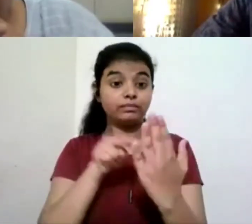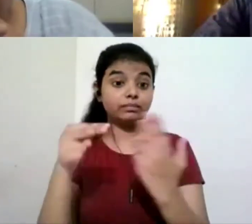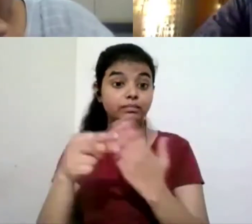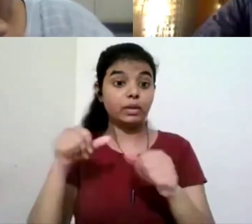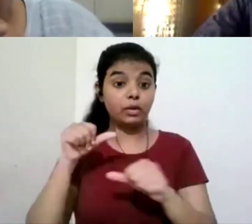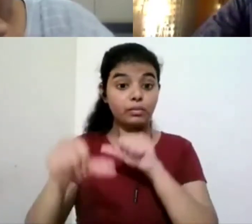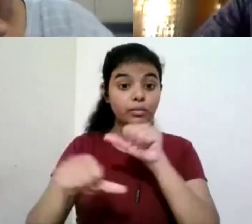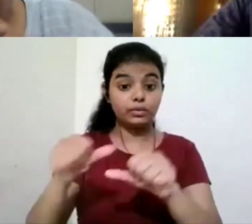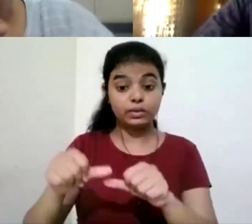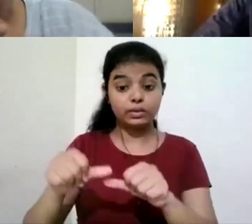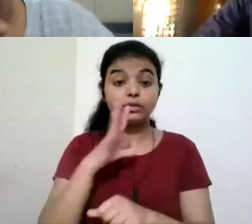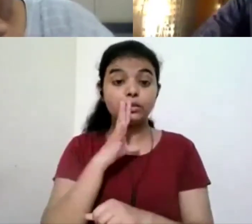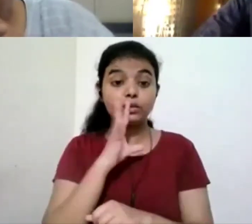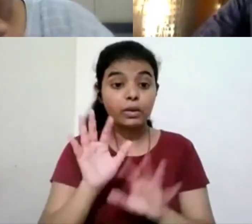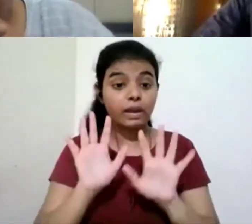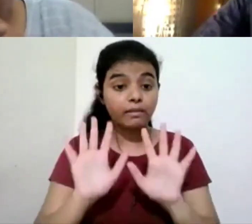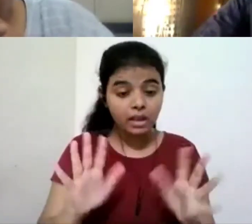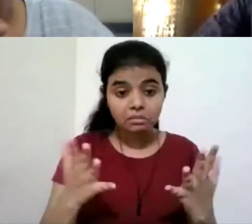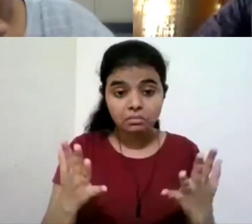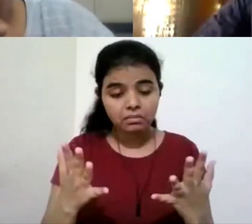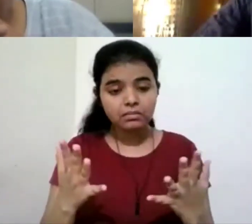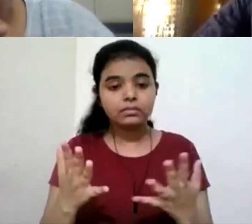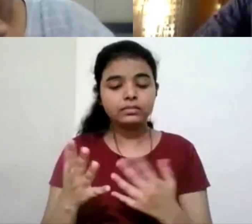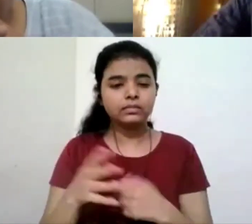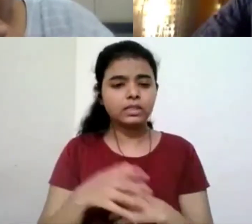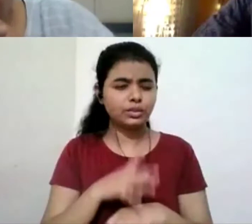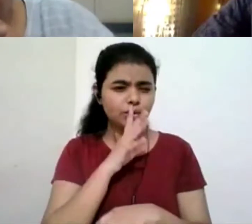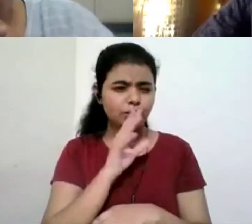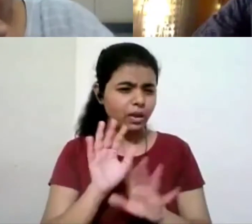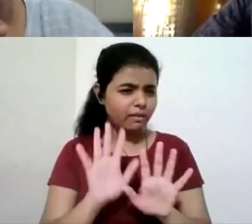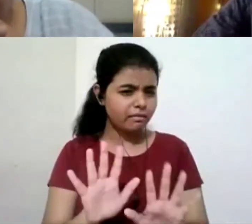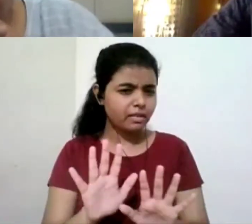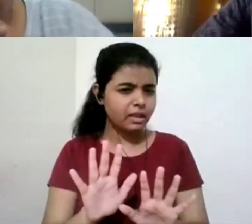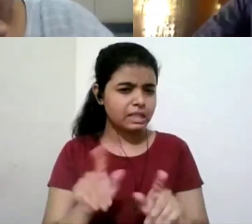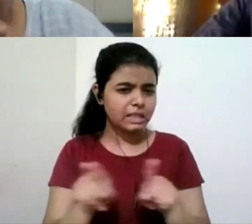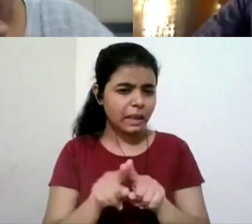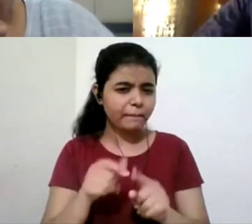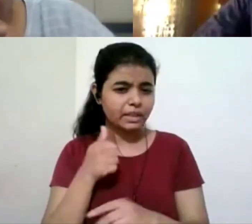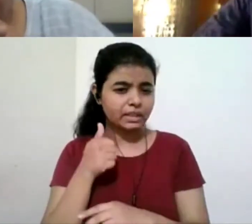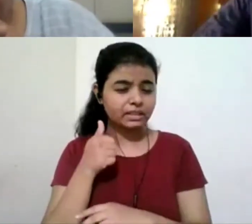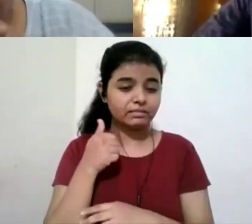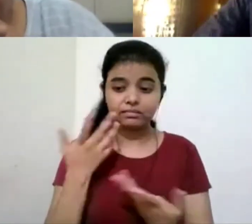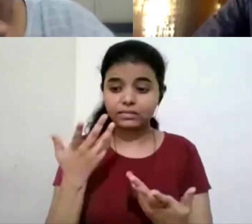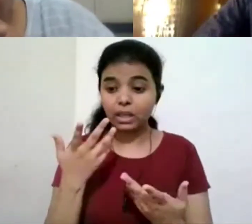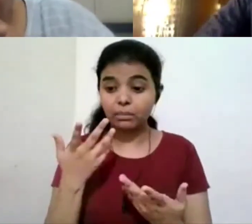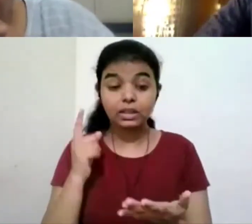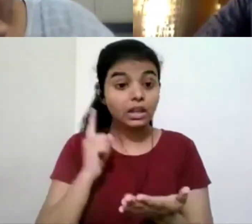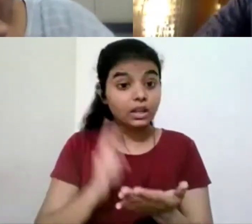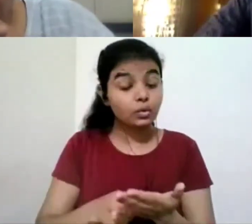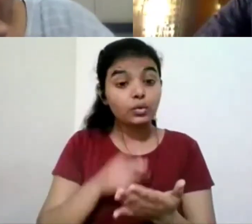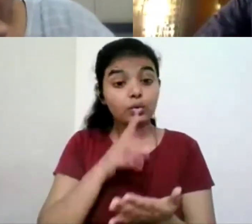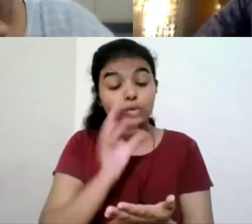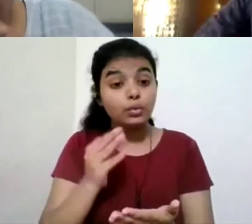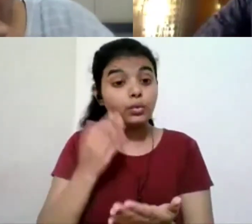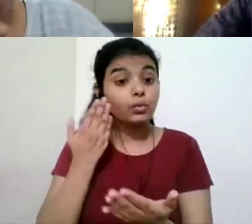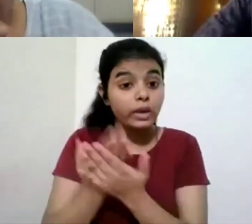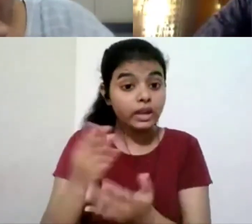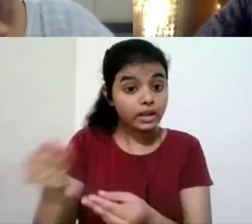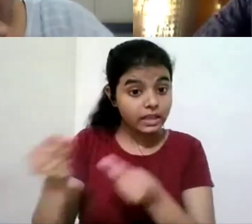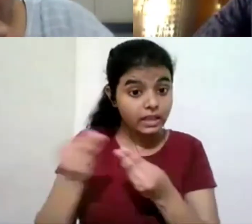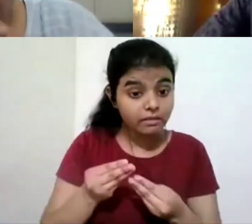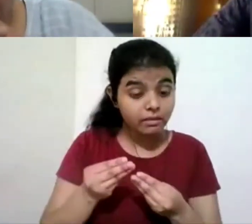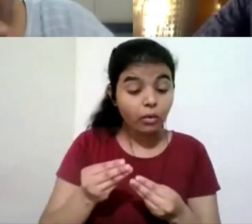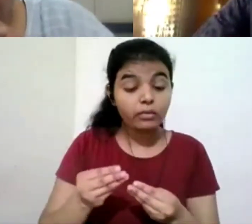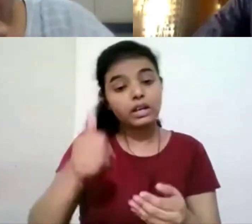of reasoning. But does it guarantee us a substantive end or a substantive